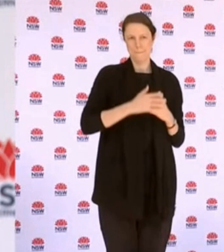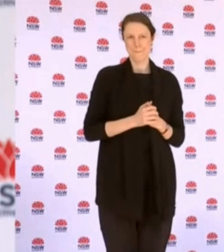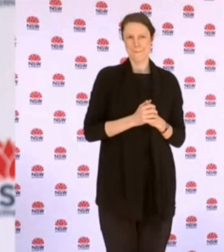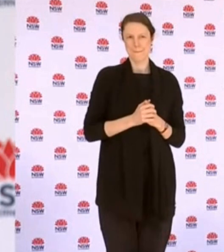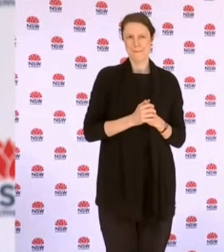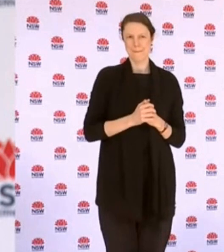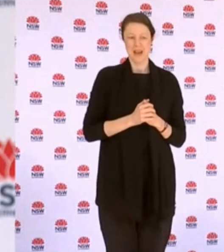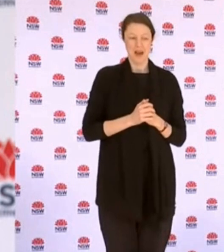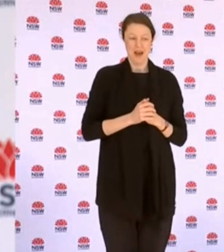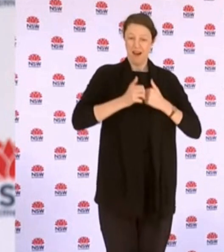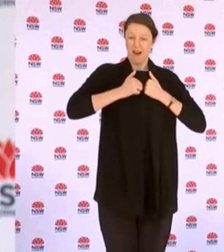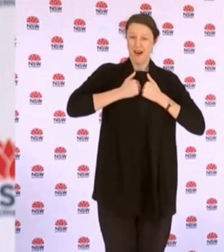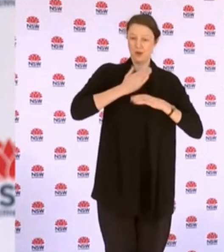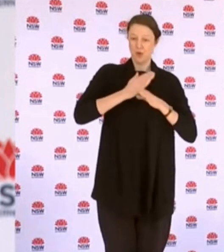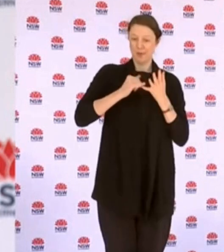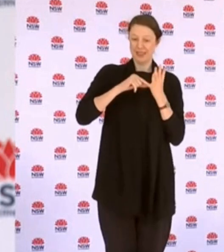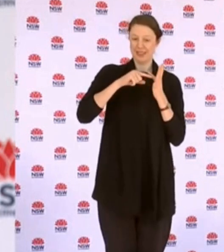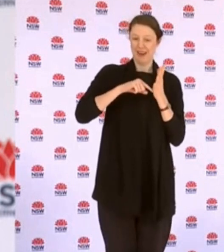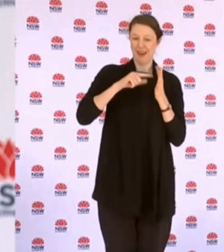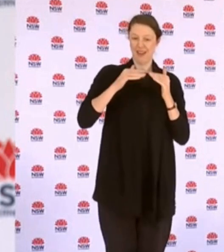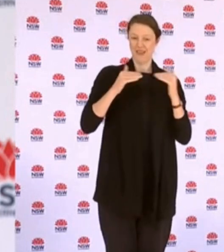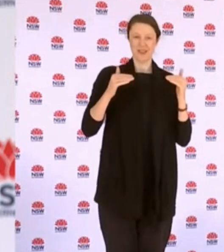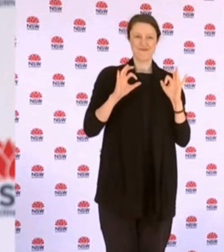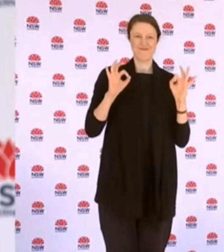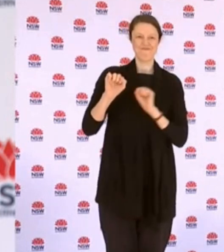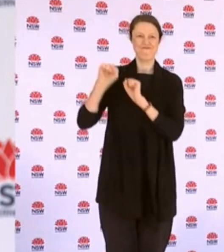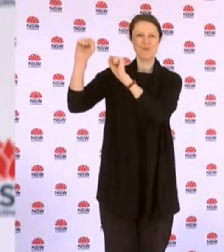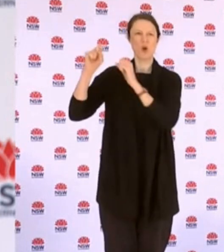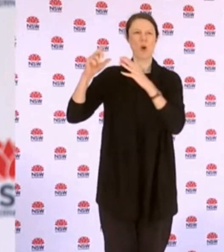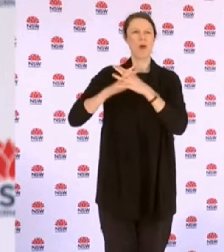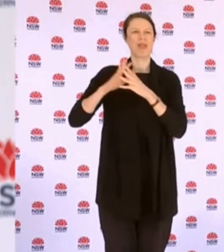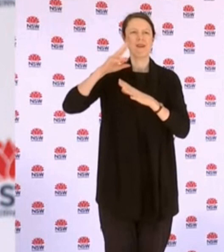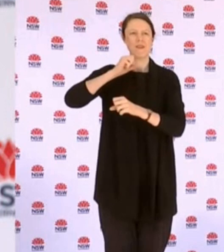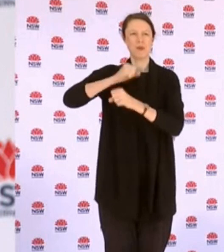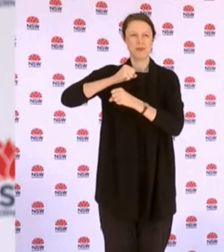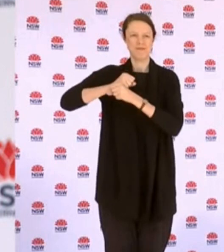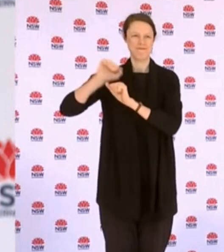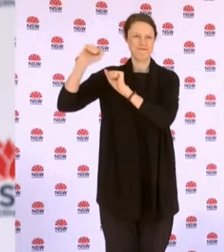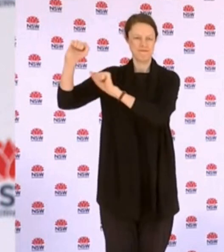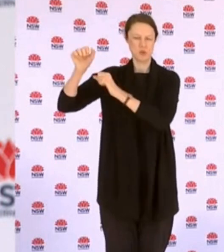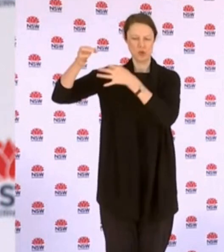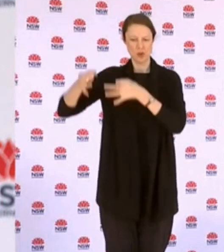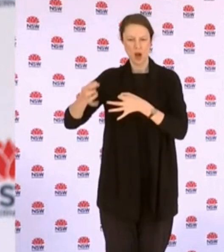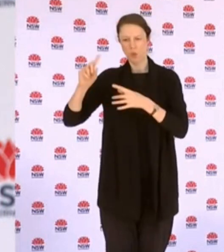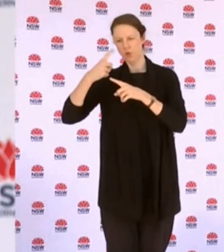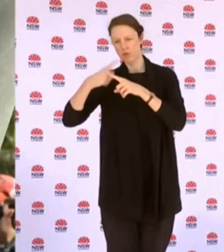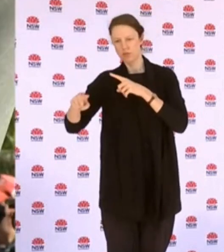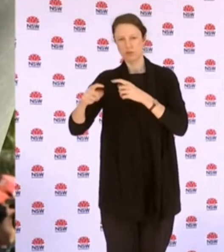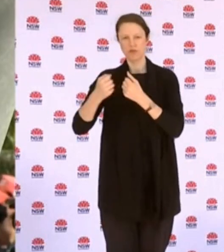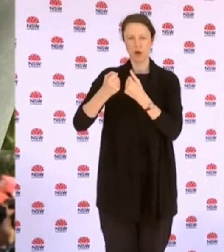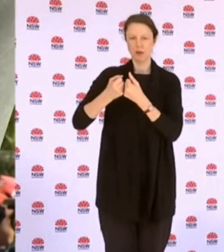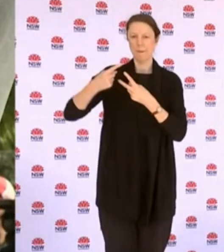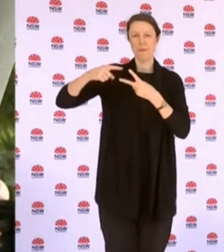manage either one of those issues. They are in the federal domain. Premier, do you have any regrets? Premier, do you have any regrets? Premier, do you have